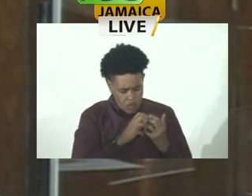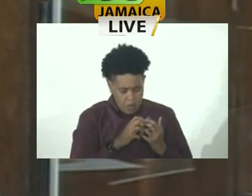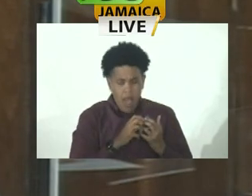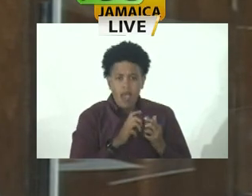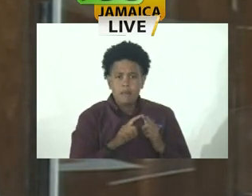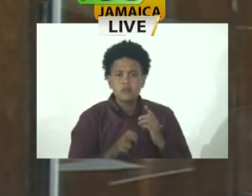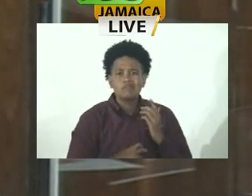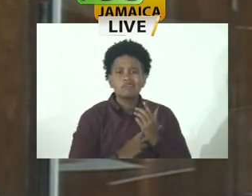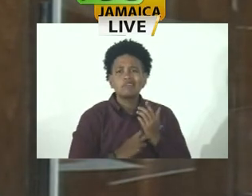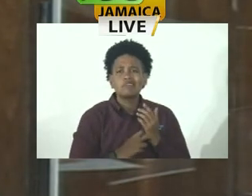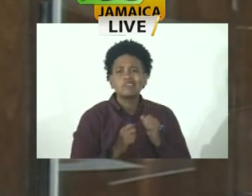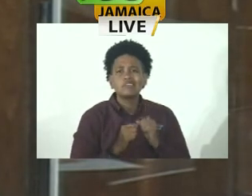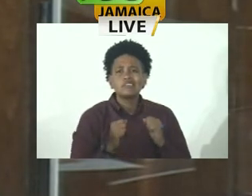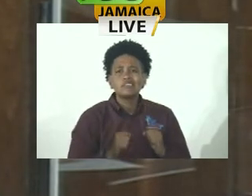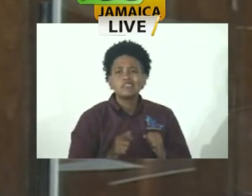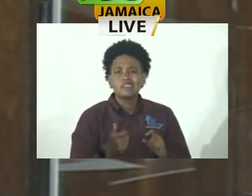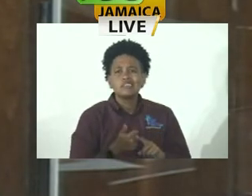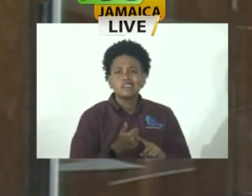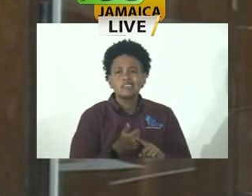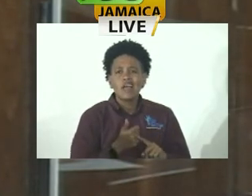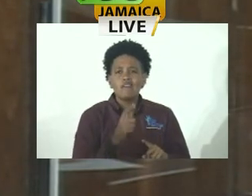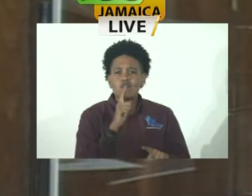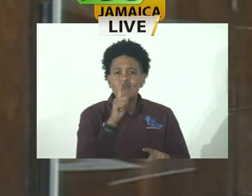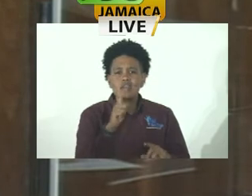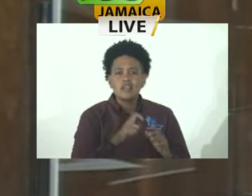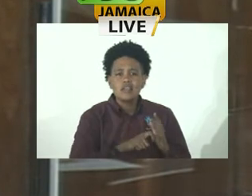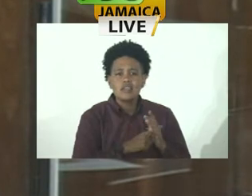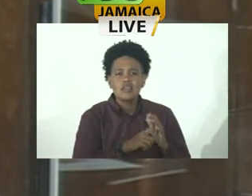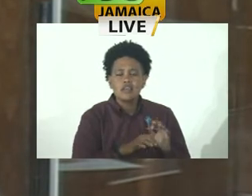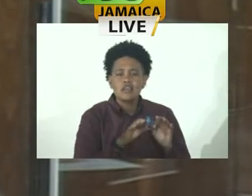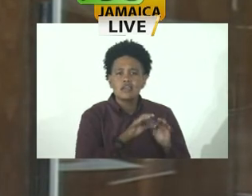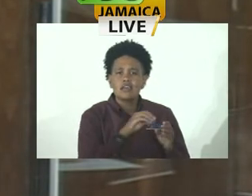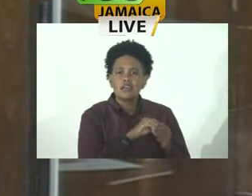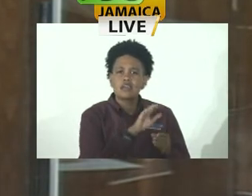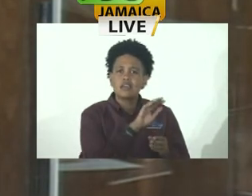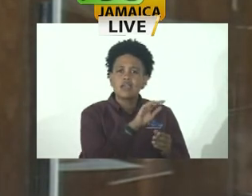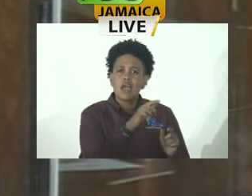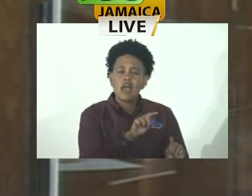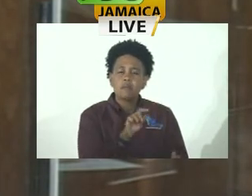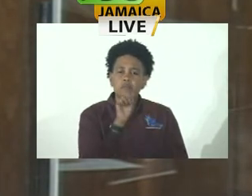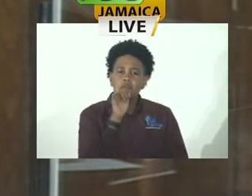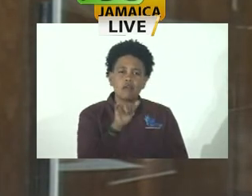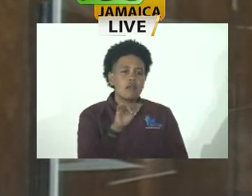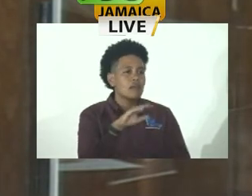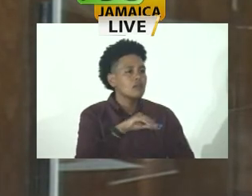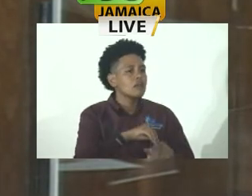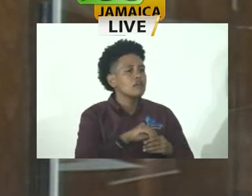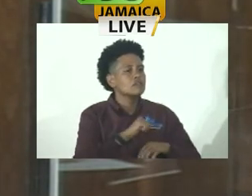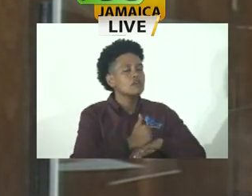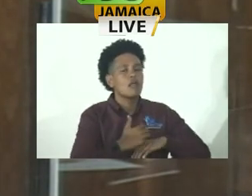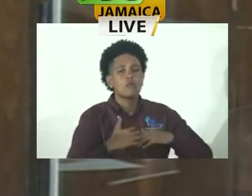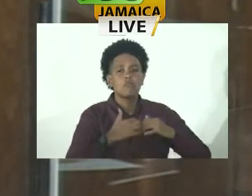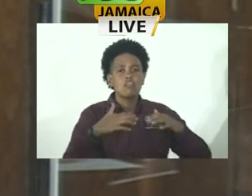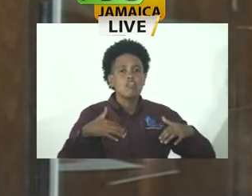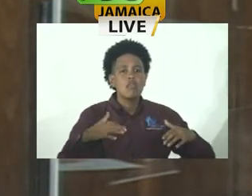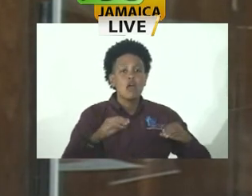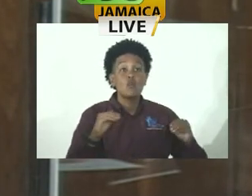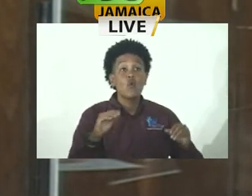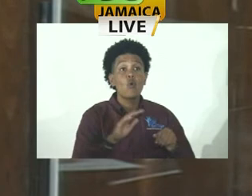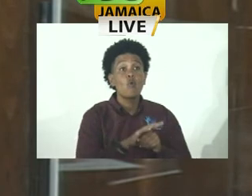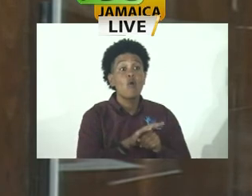ticketing system which was really the key element of that is not yet in place and the no warning regime means